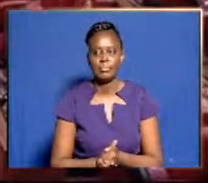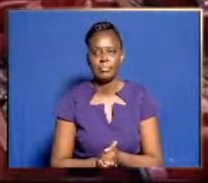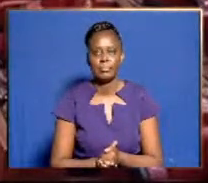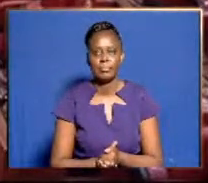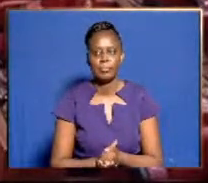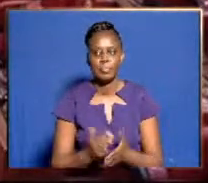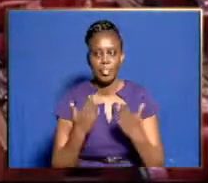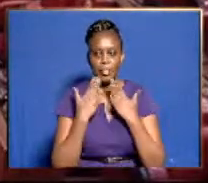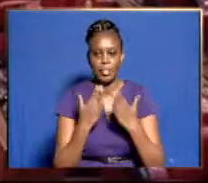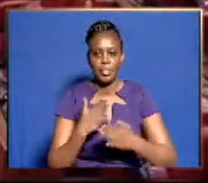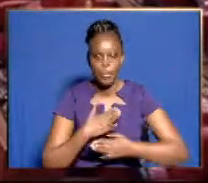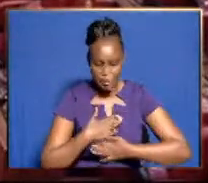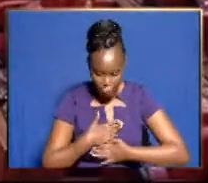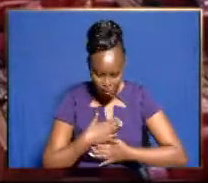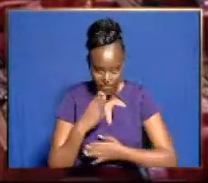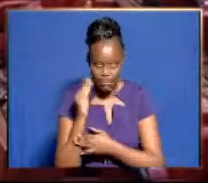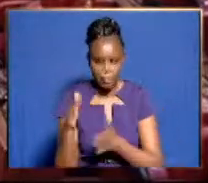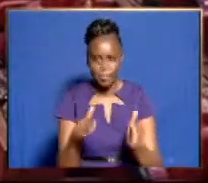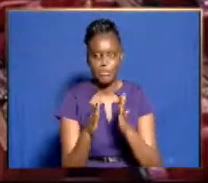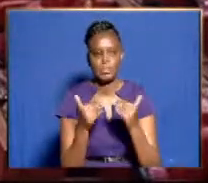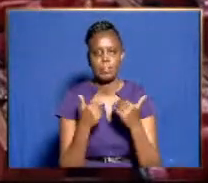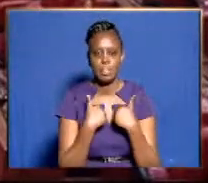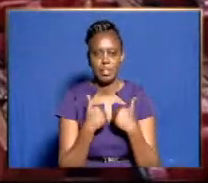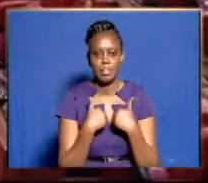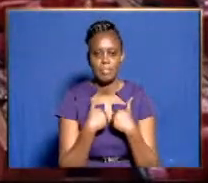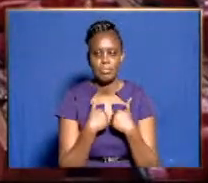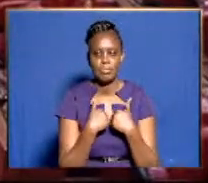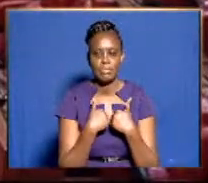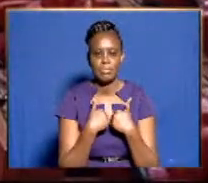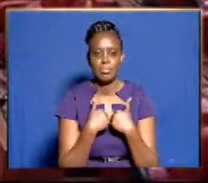Thank you very much, Mr. Speaker, for this opportunity.